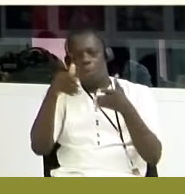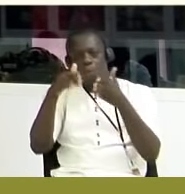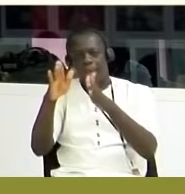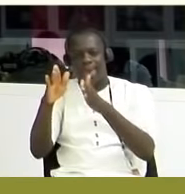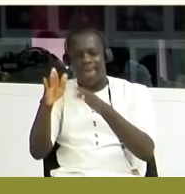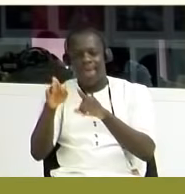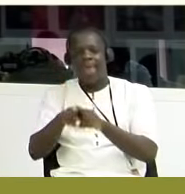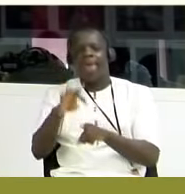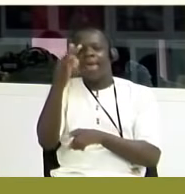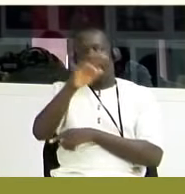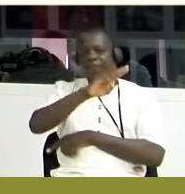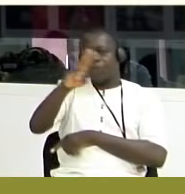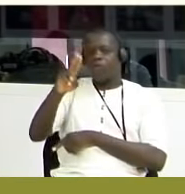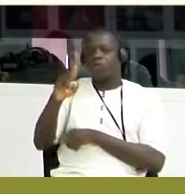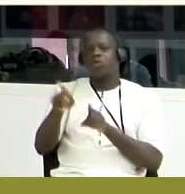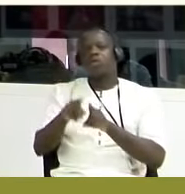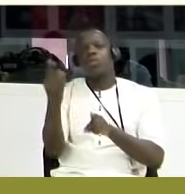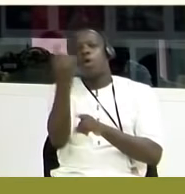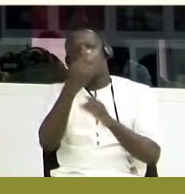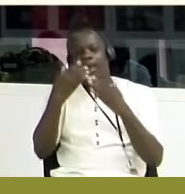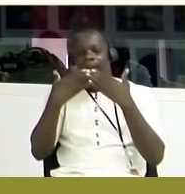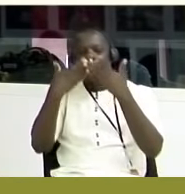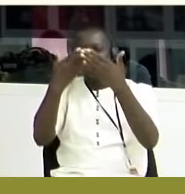and not a communication.